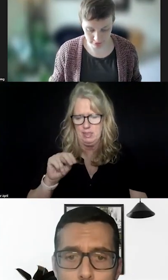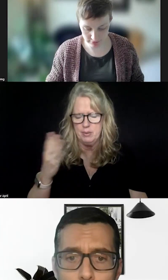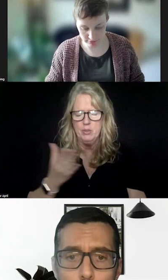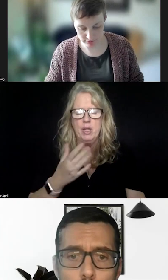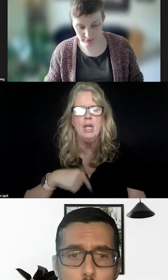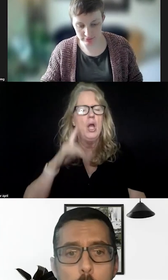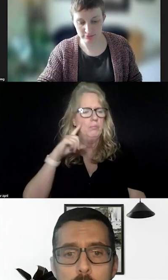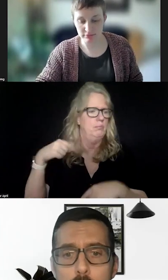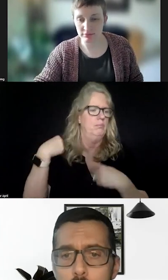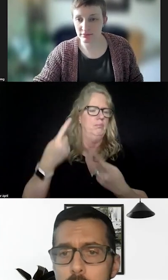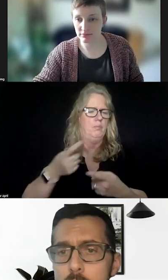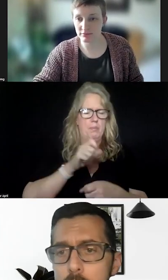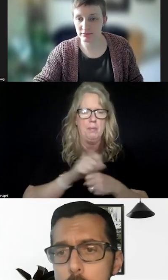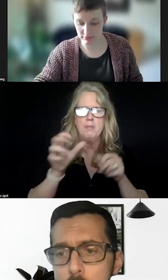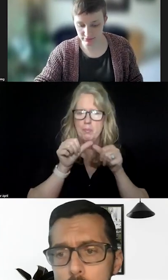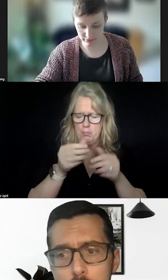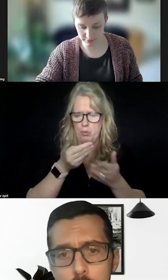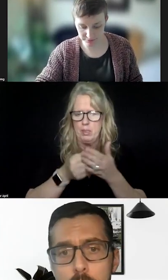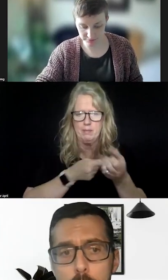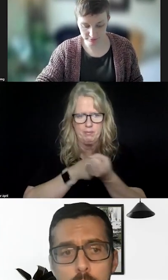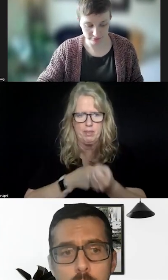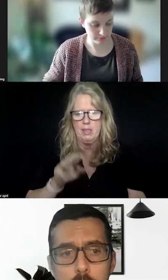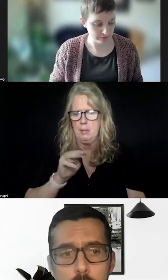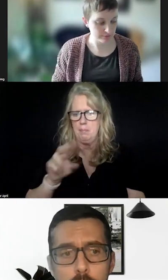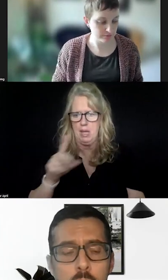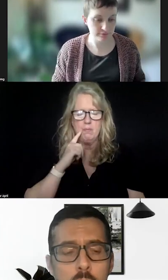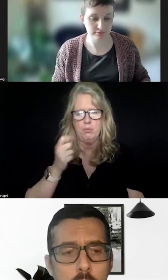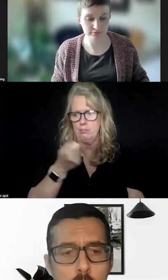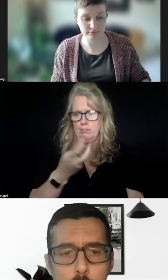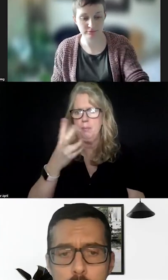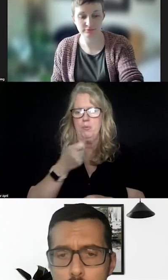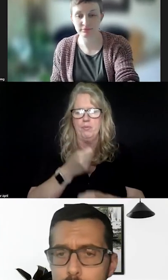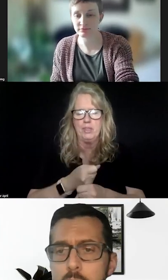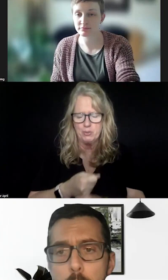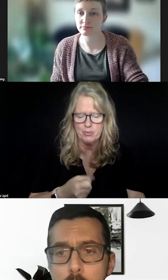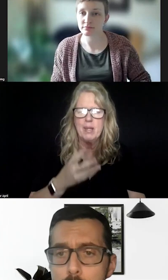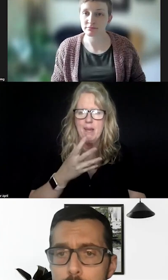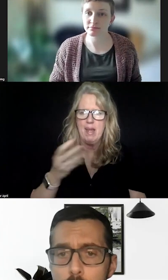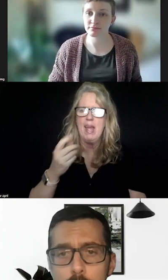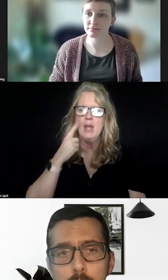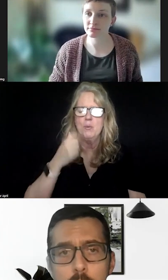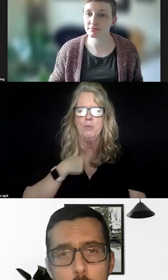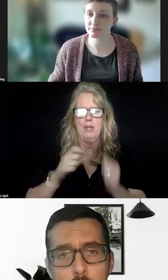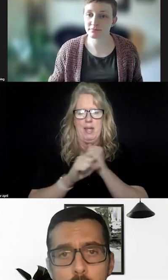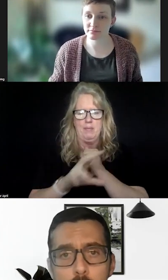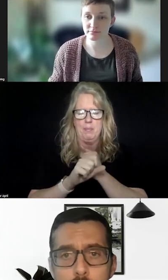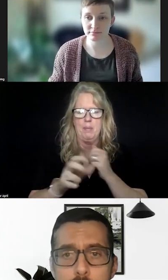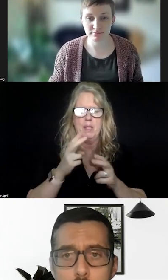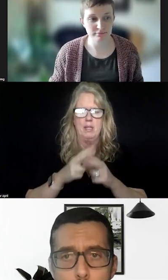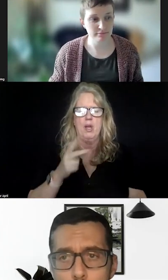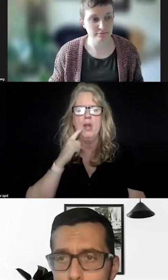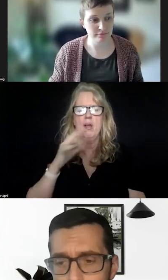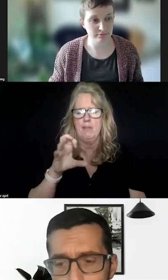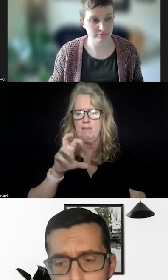working on permanently funding 988 in Maryland for a number of years. We have a campaign, it's called the Fund Maryland